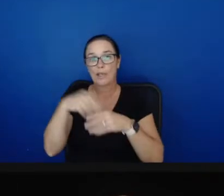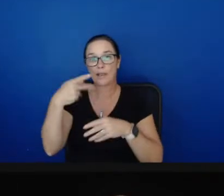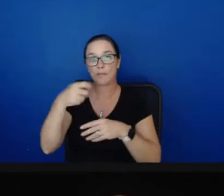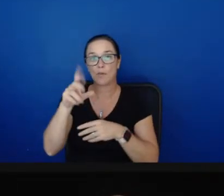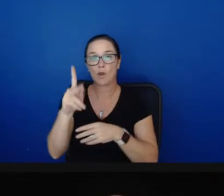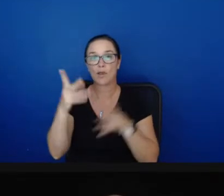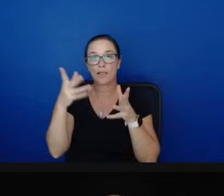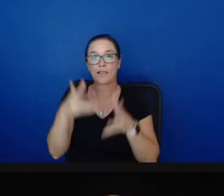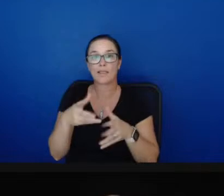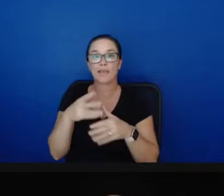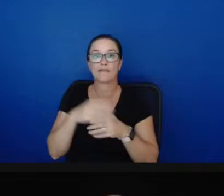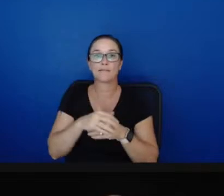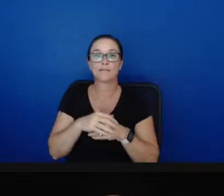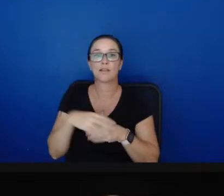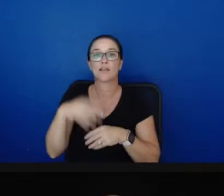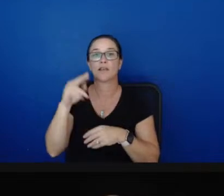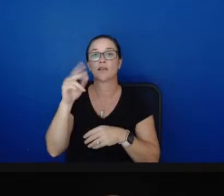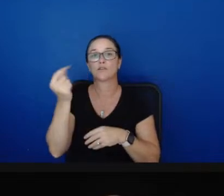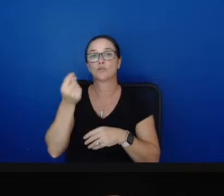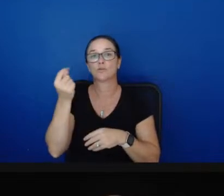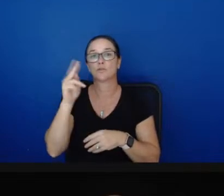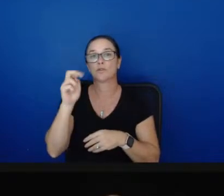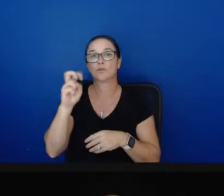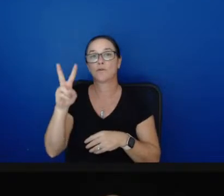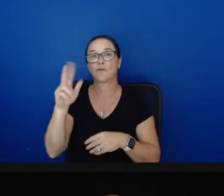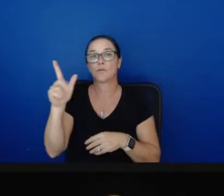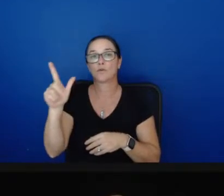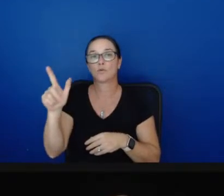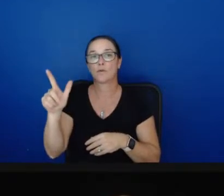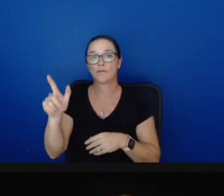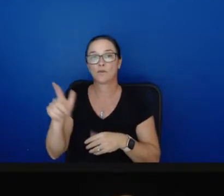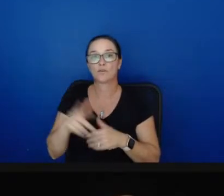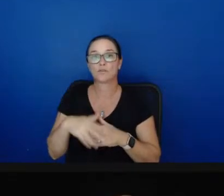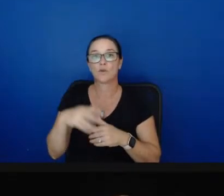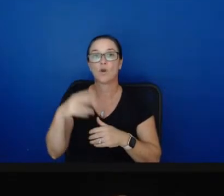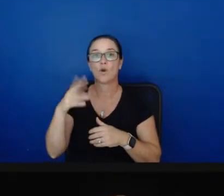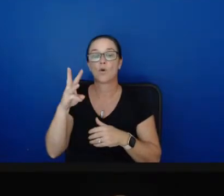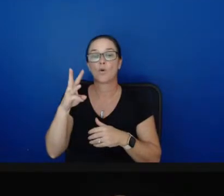the 21st. Wood turning in Hawaii, a rich Hawaiian tradition.